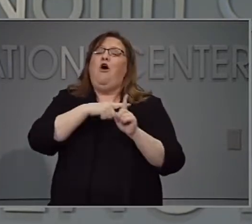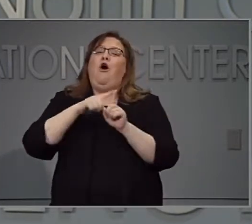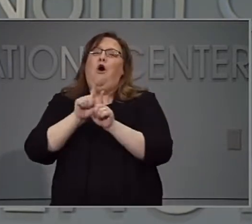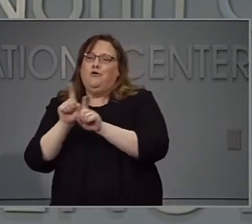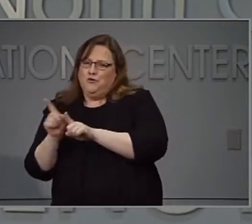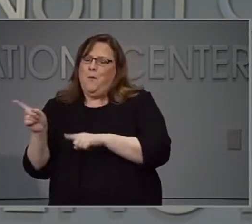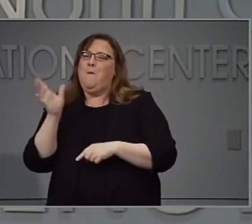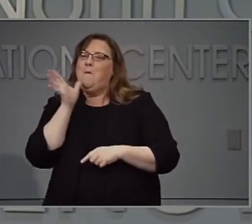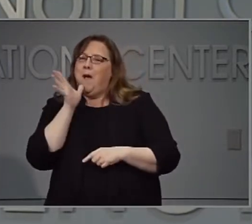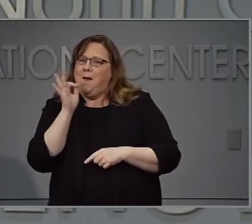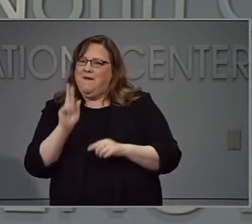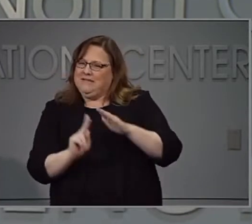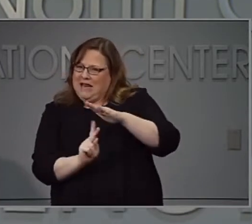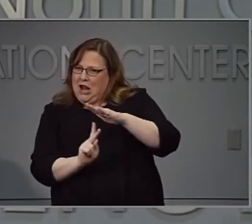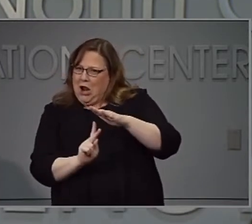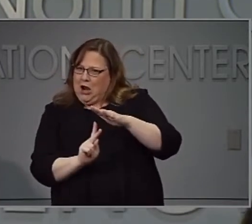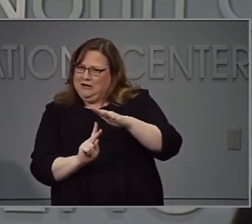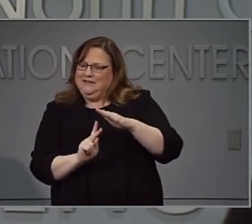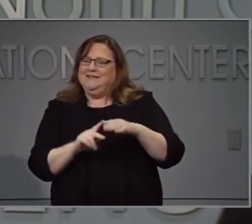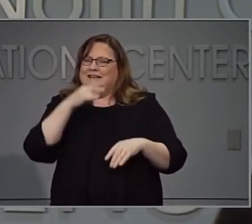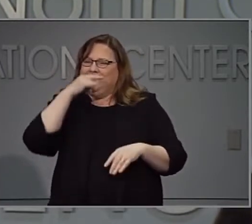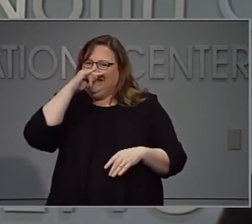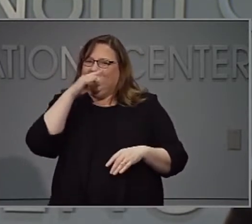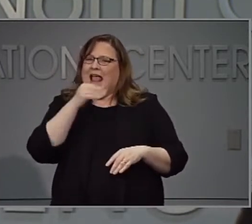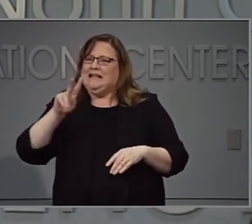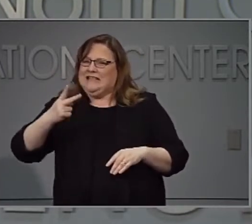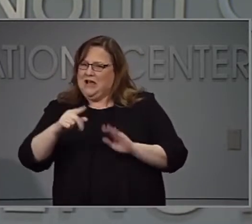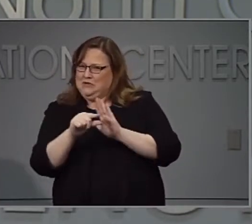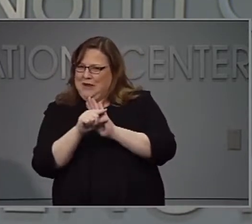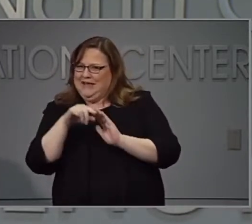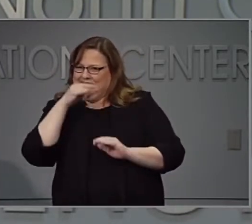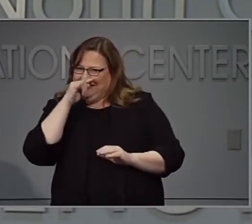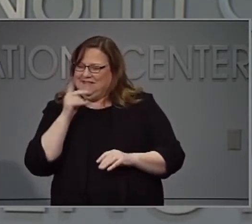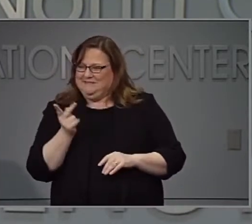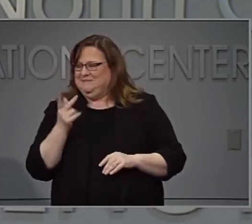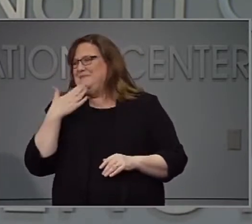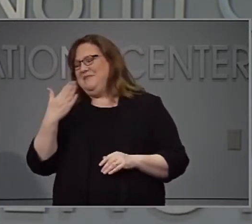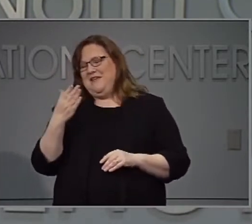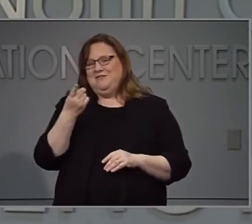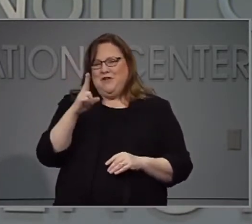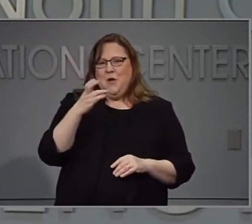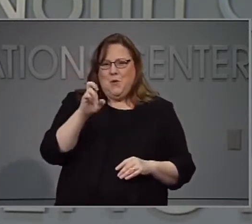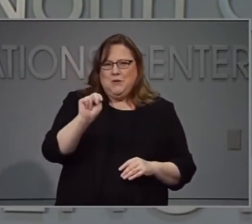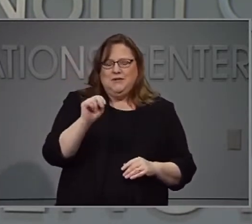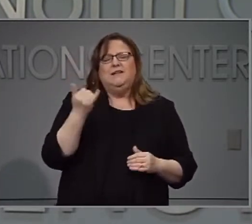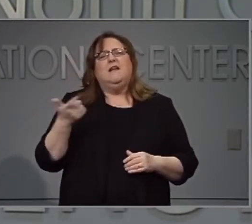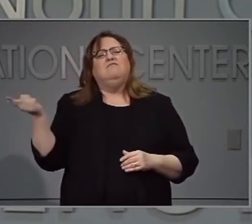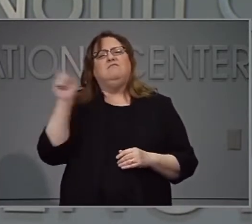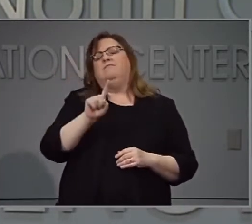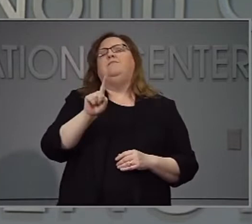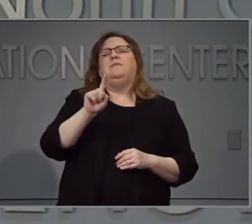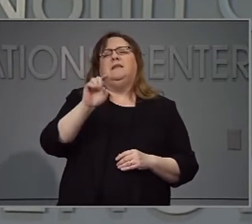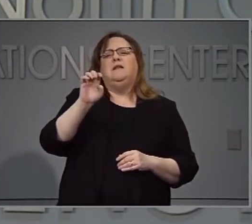So thank you for that, Dr. Cohen. We'll now hear from our Director of Emergency Management, Mike Sprayberry.